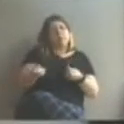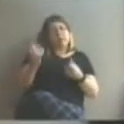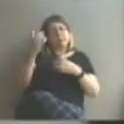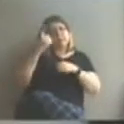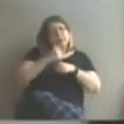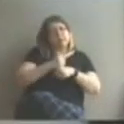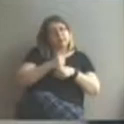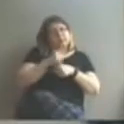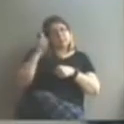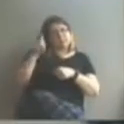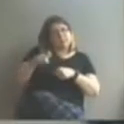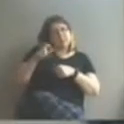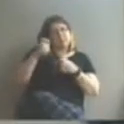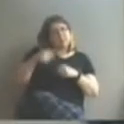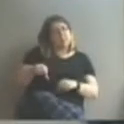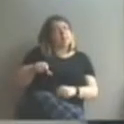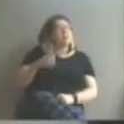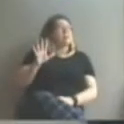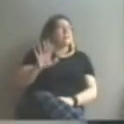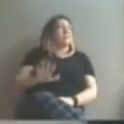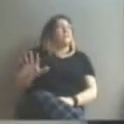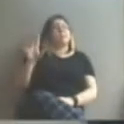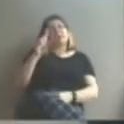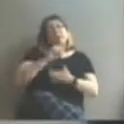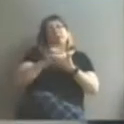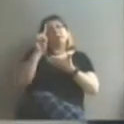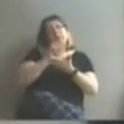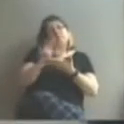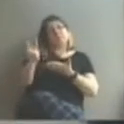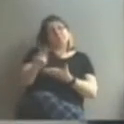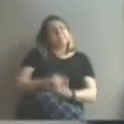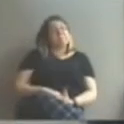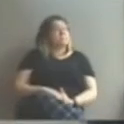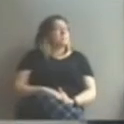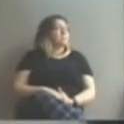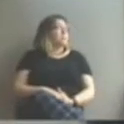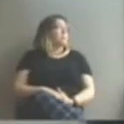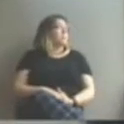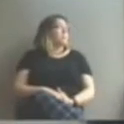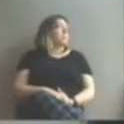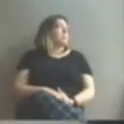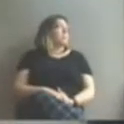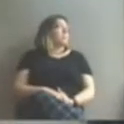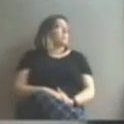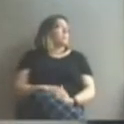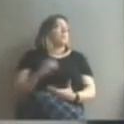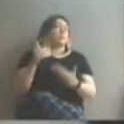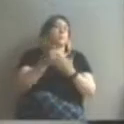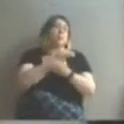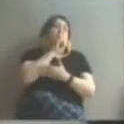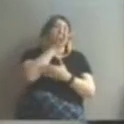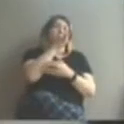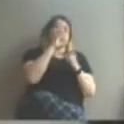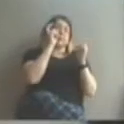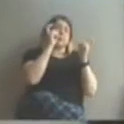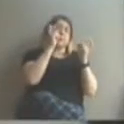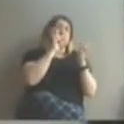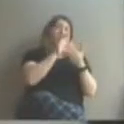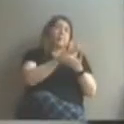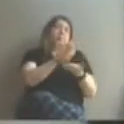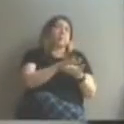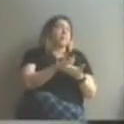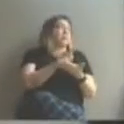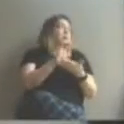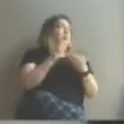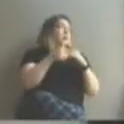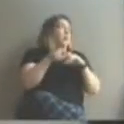have to post? We typically post for 1 to 2 weeks. Okay, and for these new job titles for housekeeping, how long do